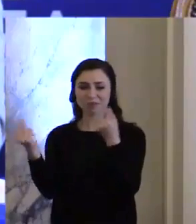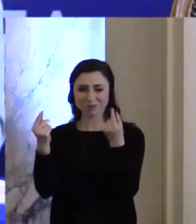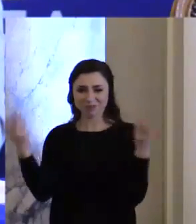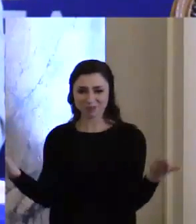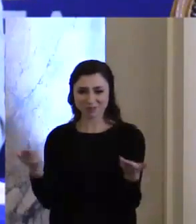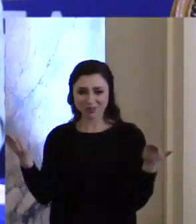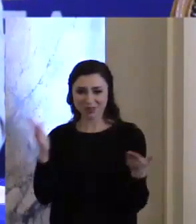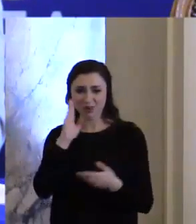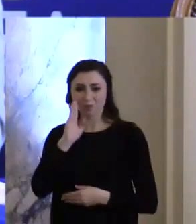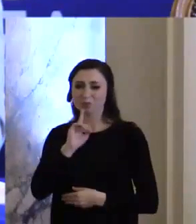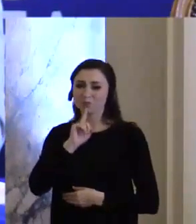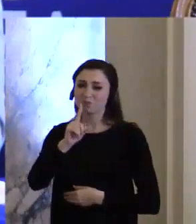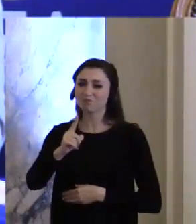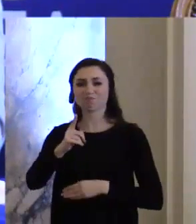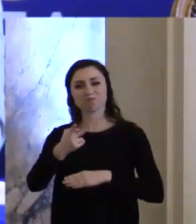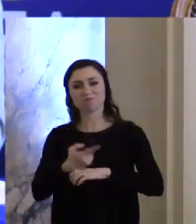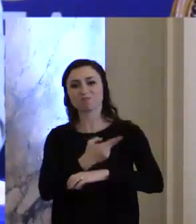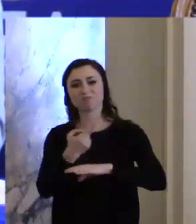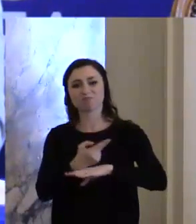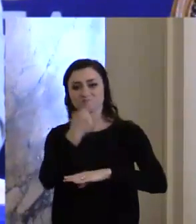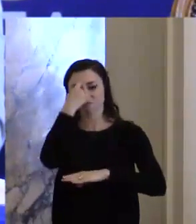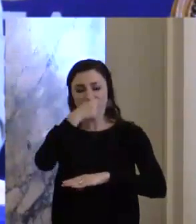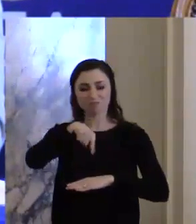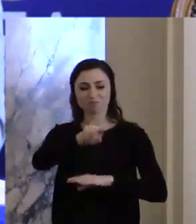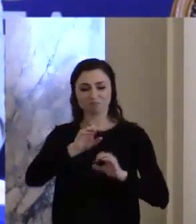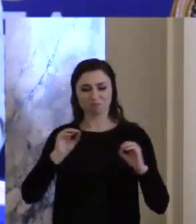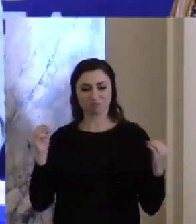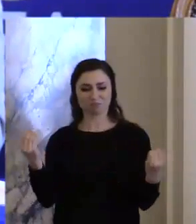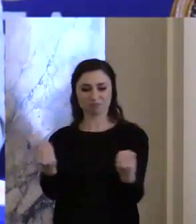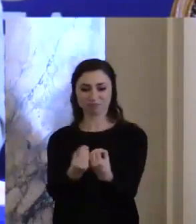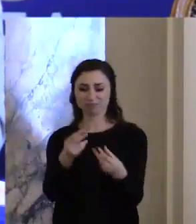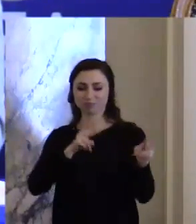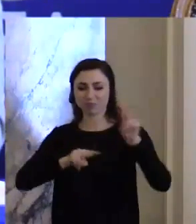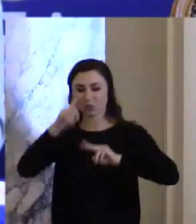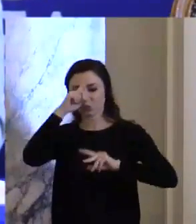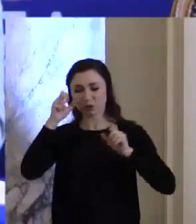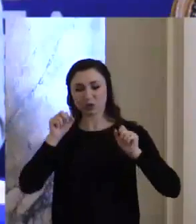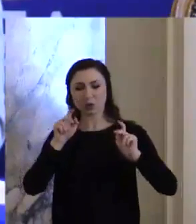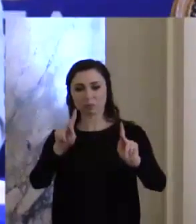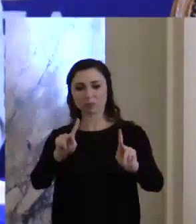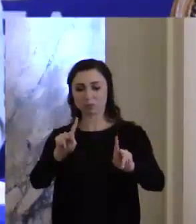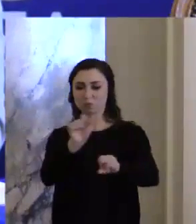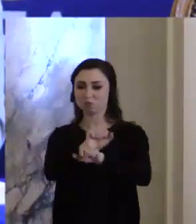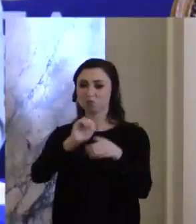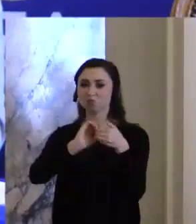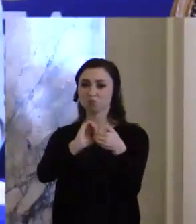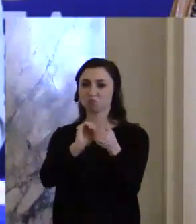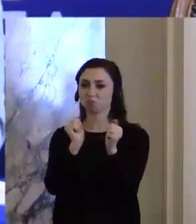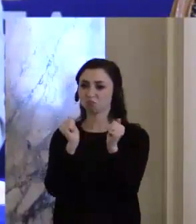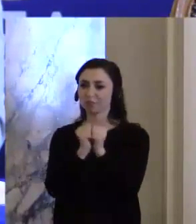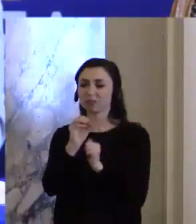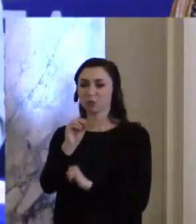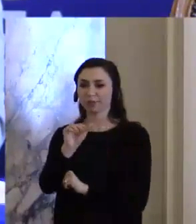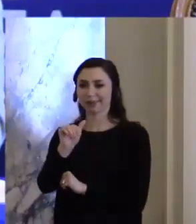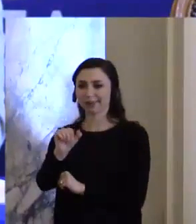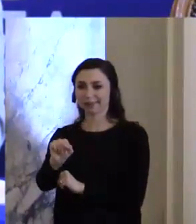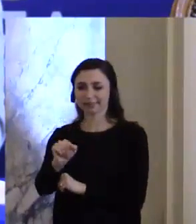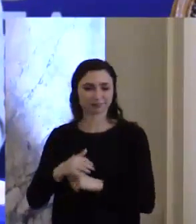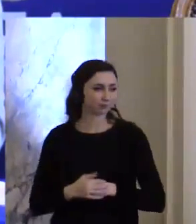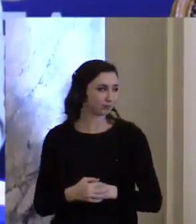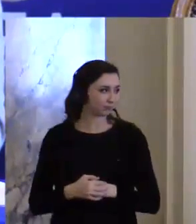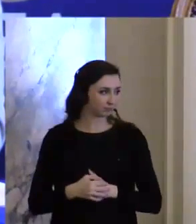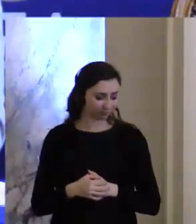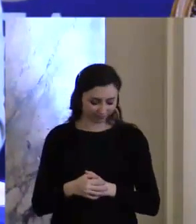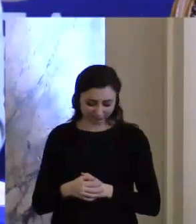most useful to those organizations looking for opportunities to work closer with the OAS. Señoras